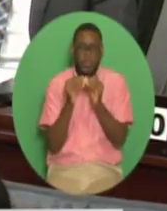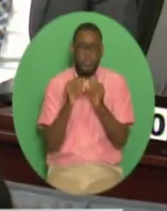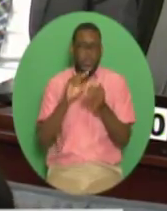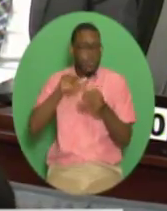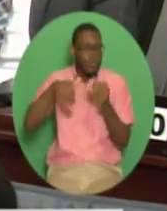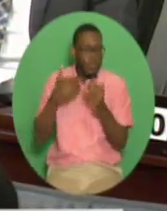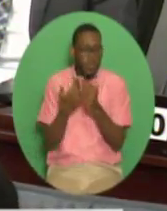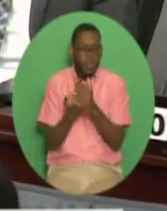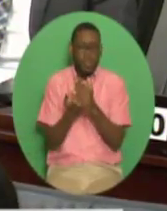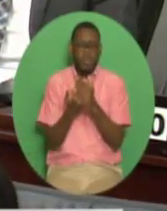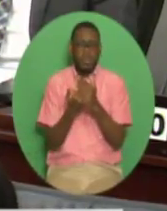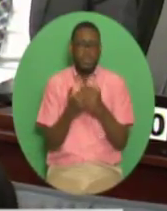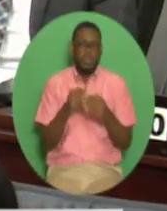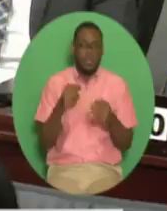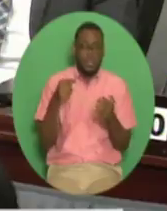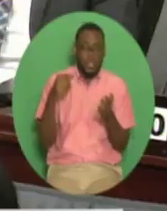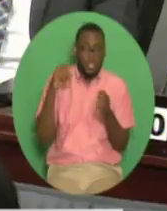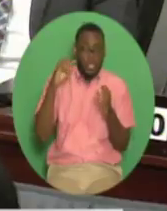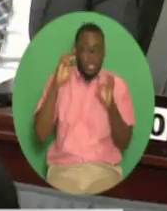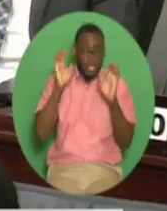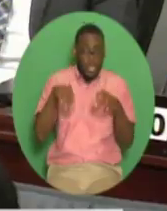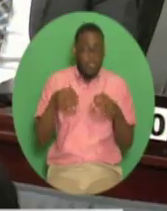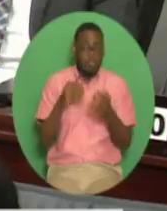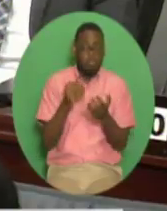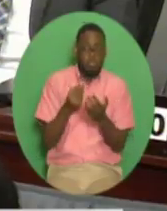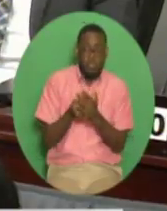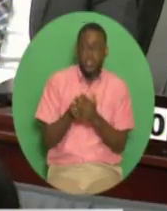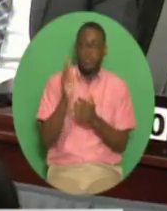where this is concerned.